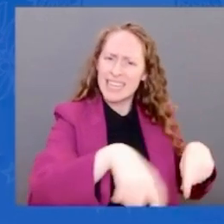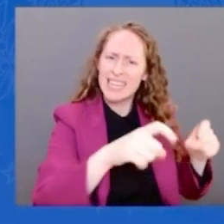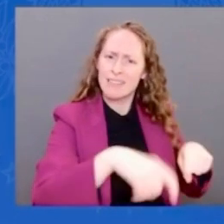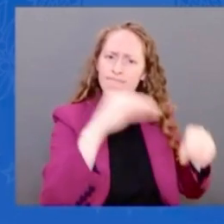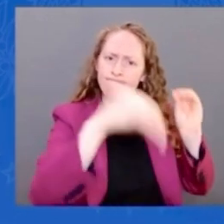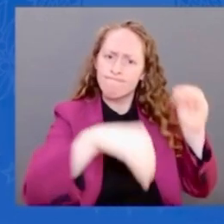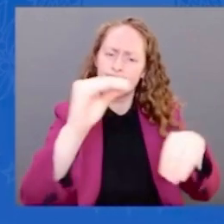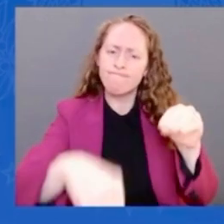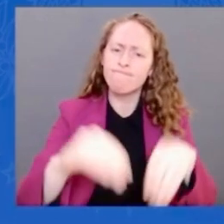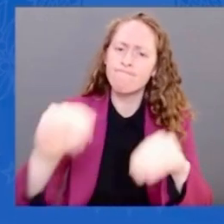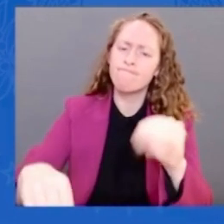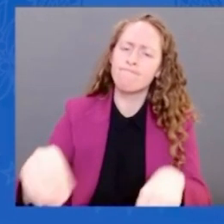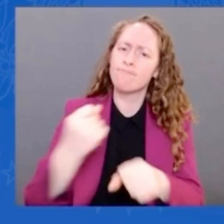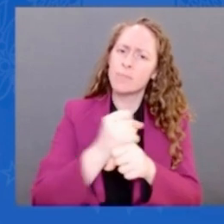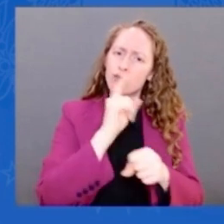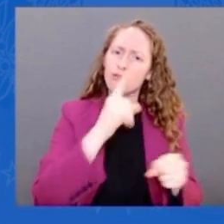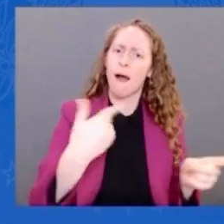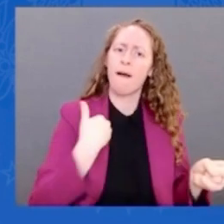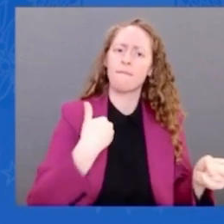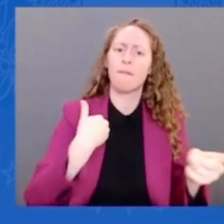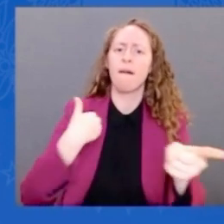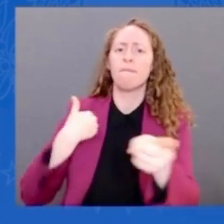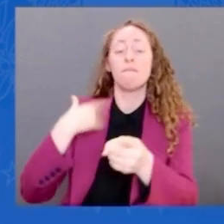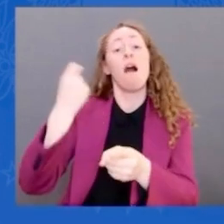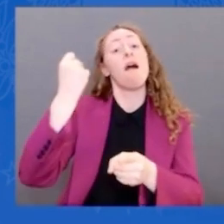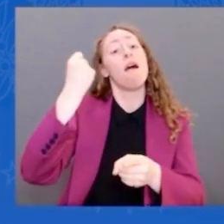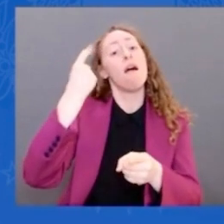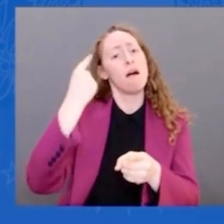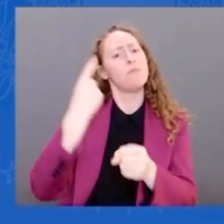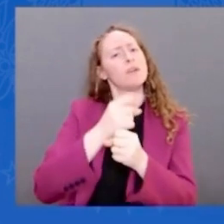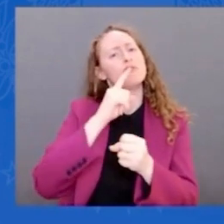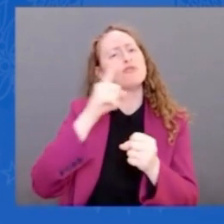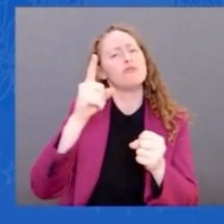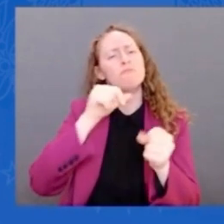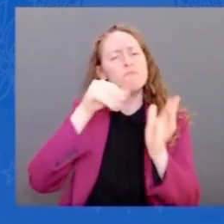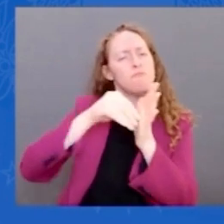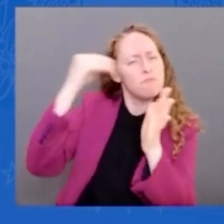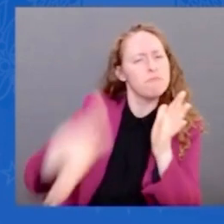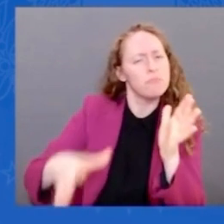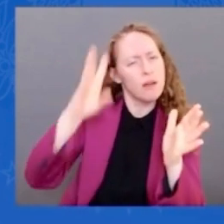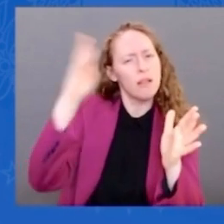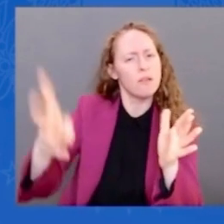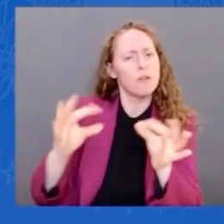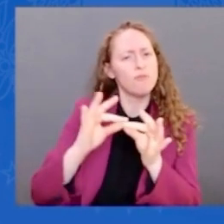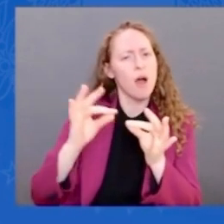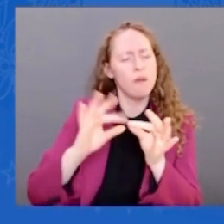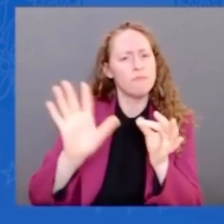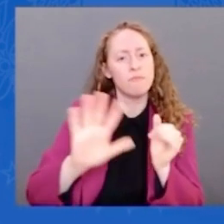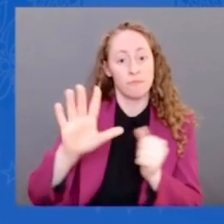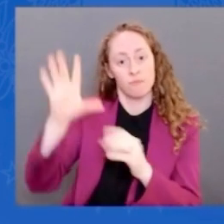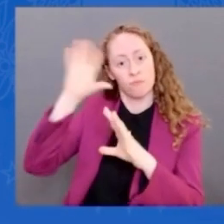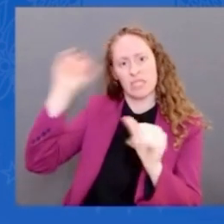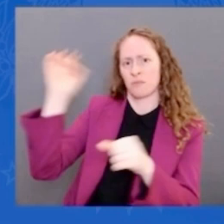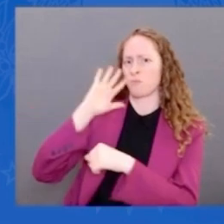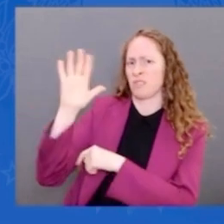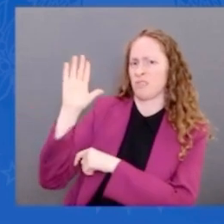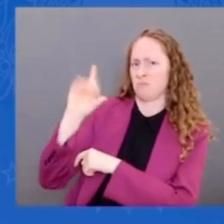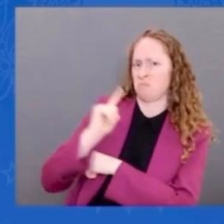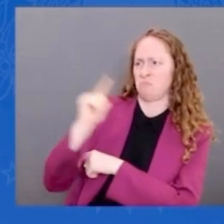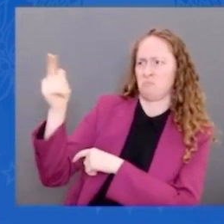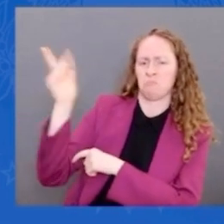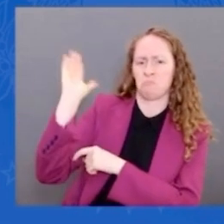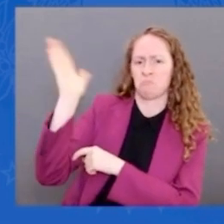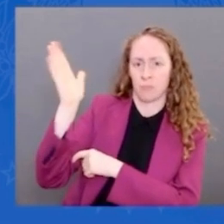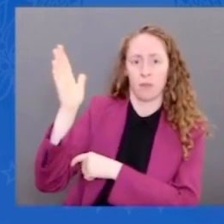their customers. As the president will speak in a moment, the providers joining us today have answered that call. And